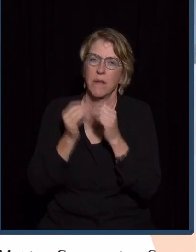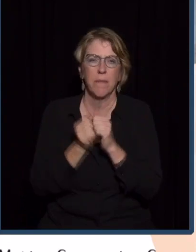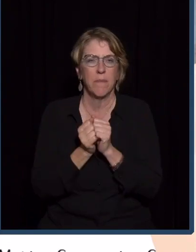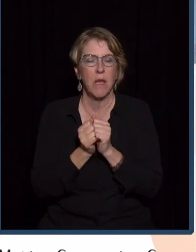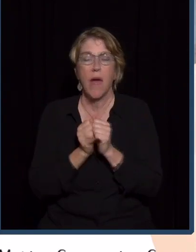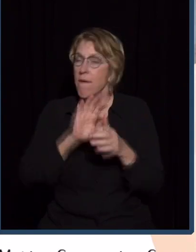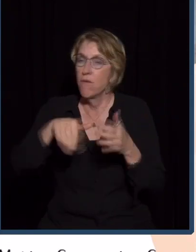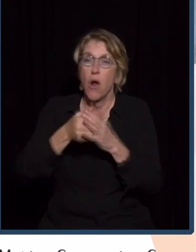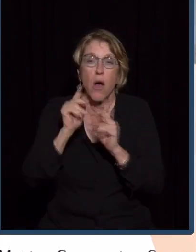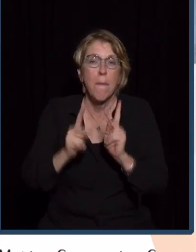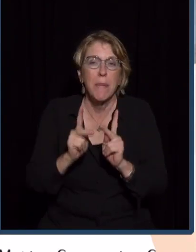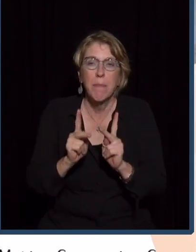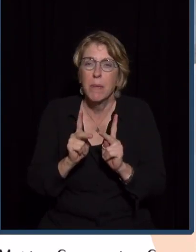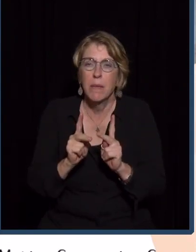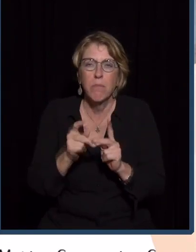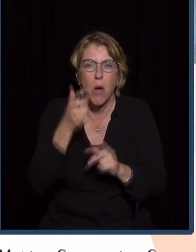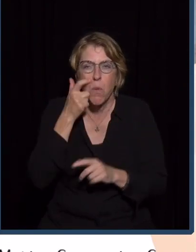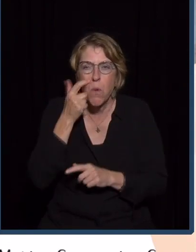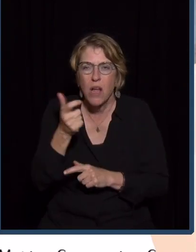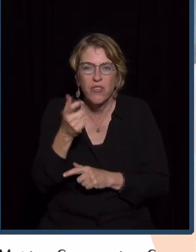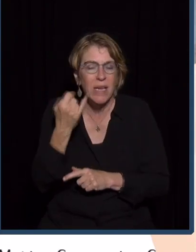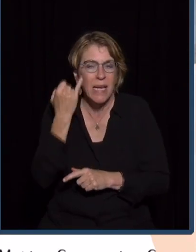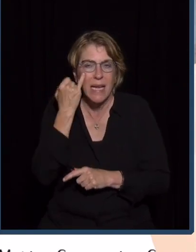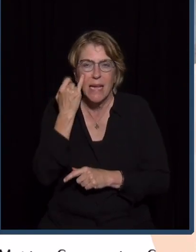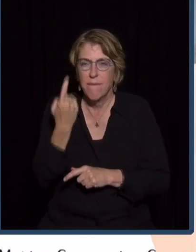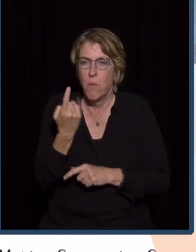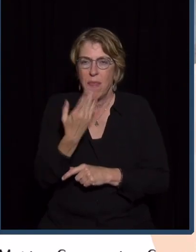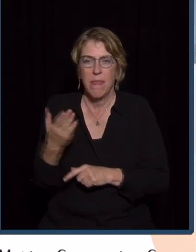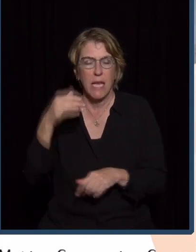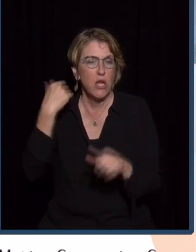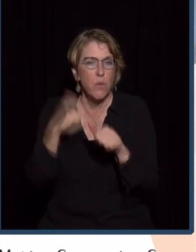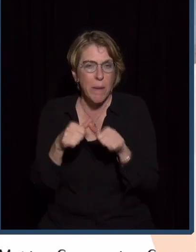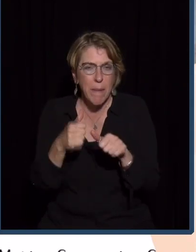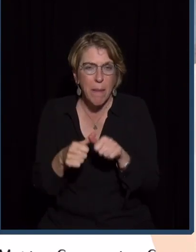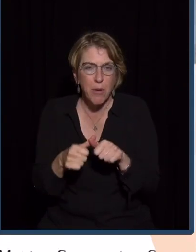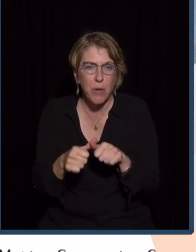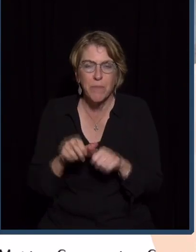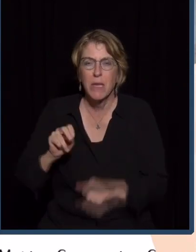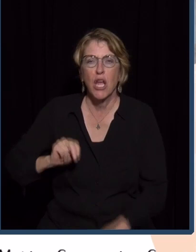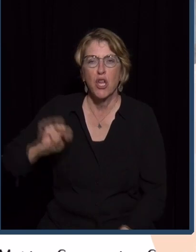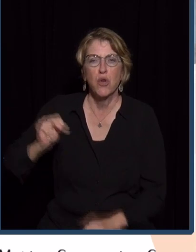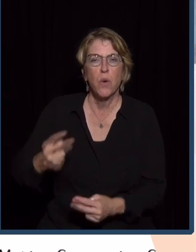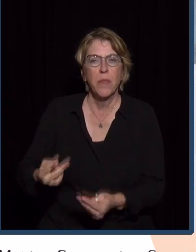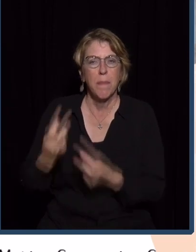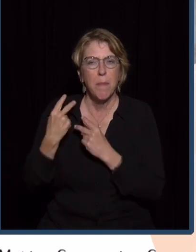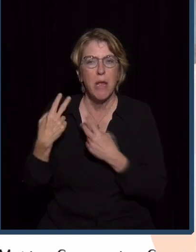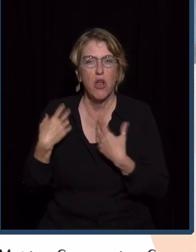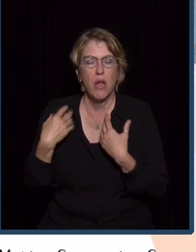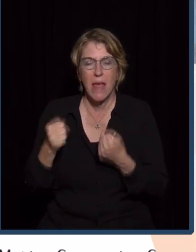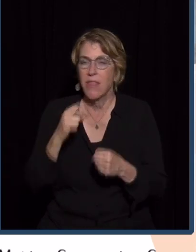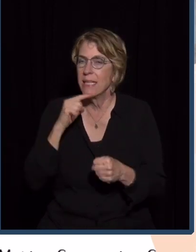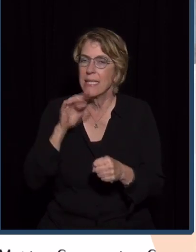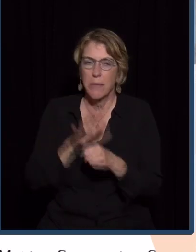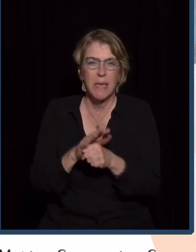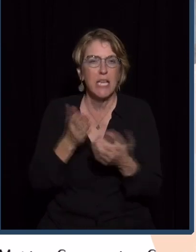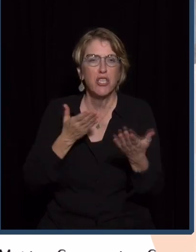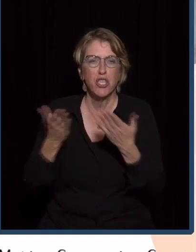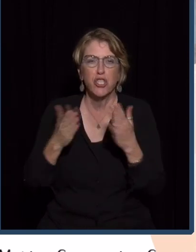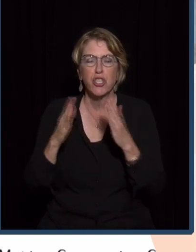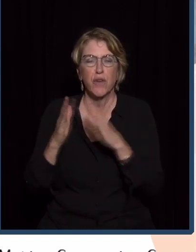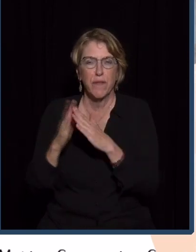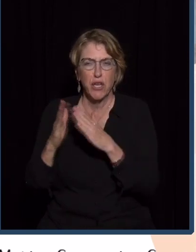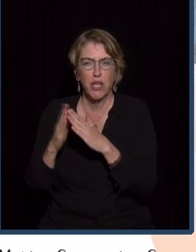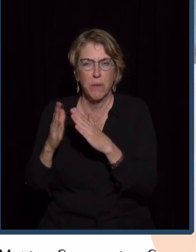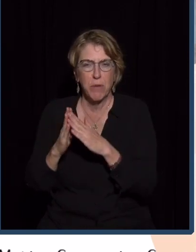watching, if you take away one thing after this event, I want you to know that North Memorial Health is committed to serving the community in a way that meets